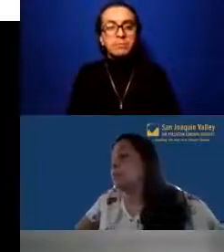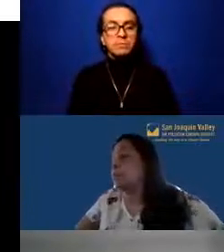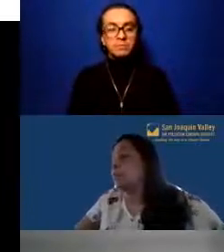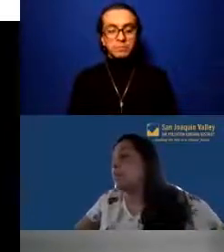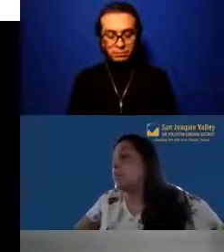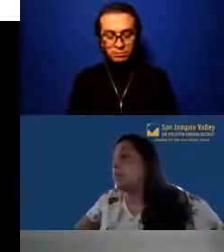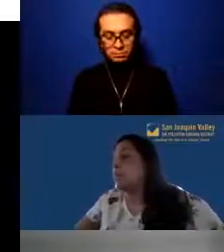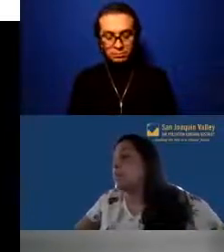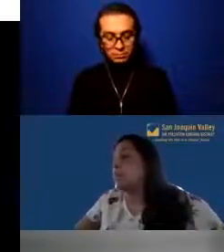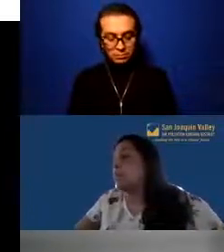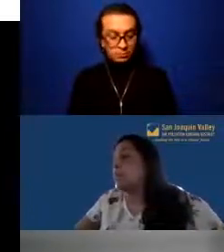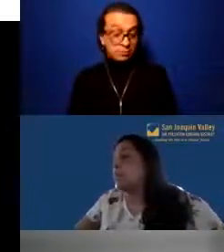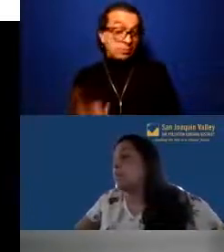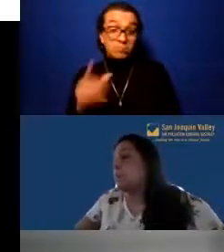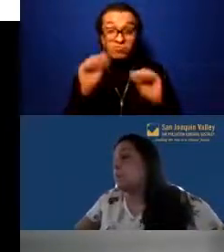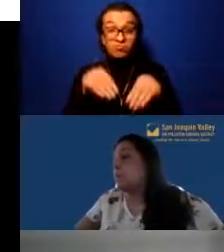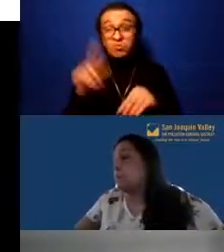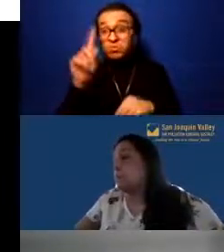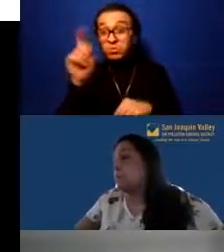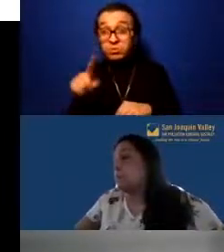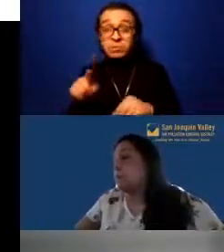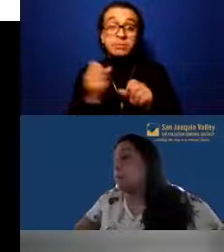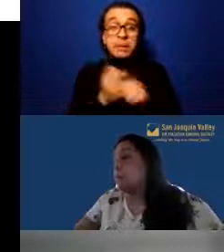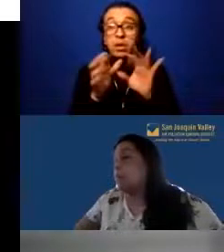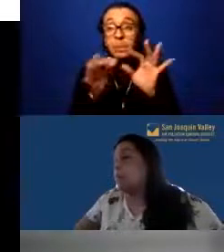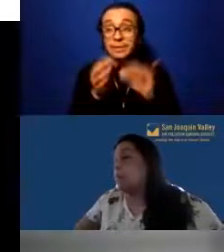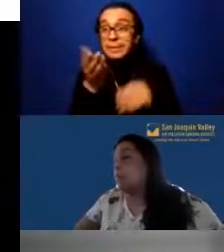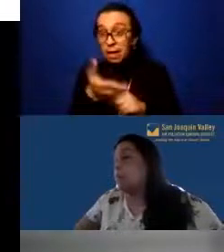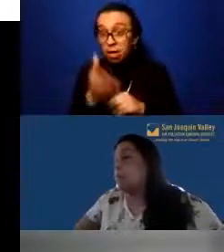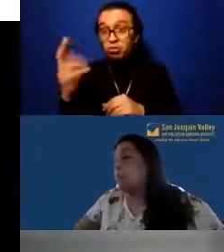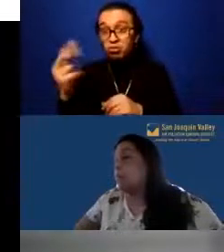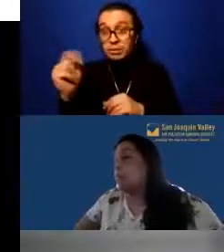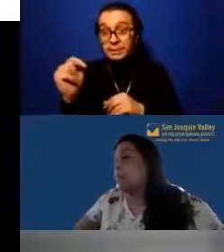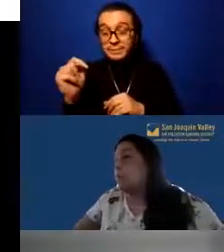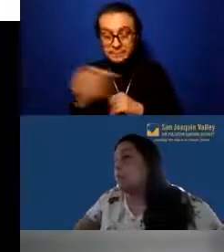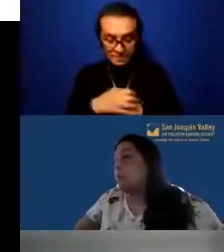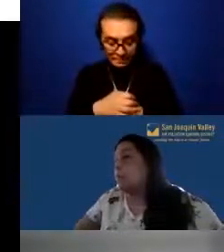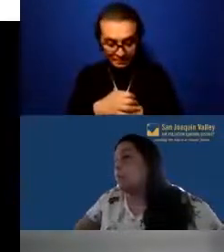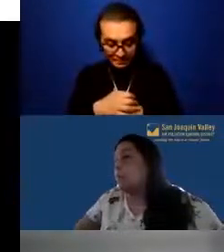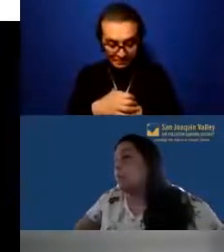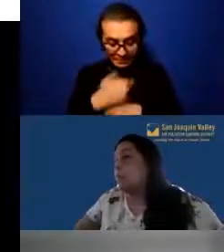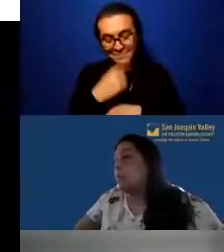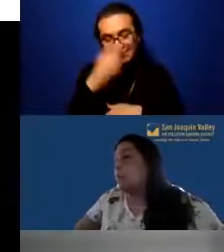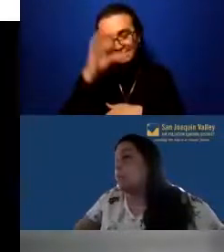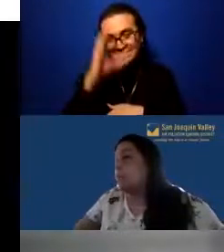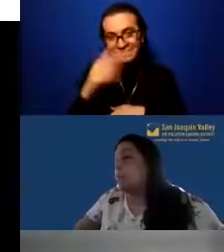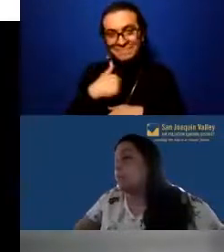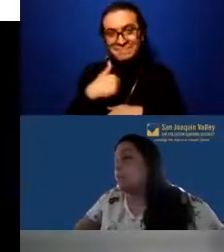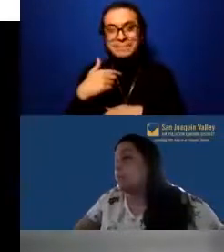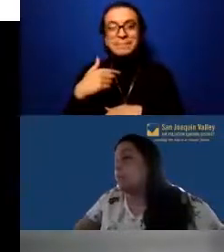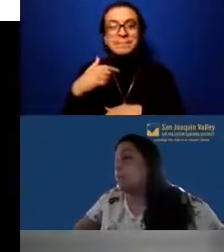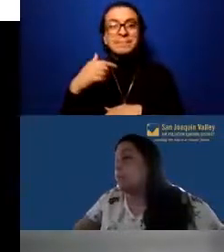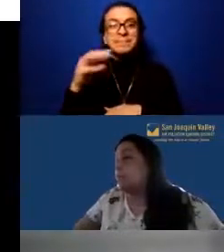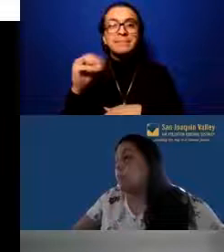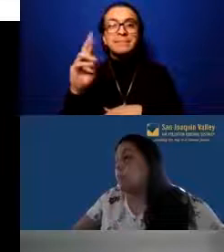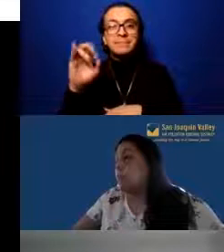ask your questions or make your comments through the chat. Here I put hello, I am Marisela, and I'm going to send this message,